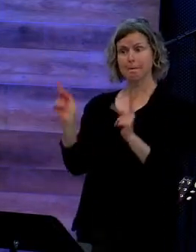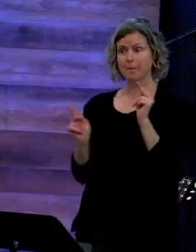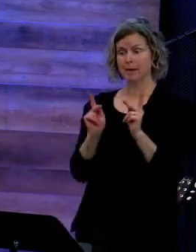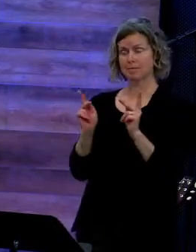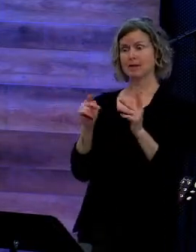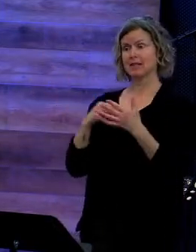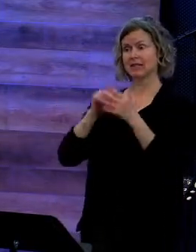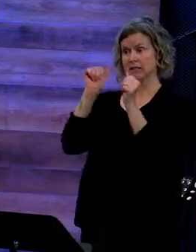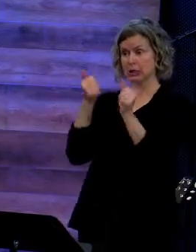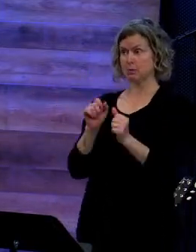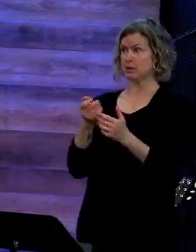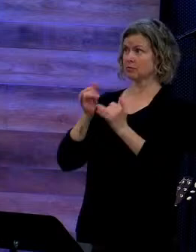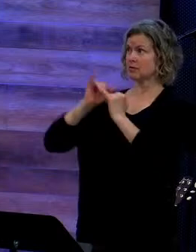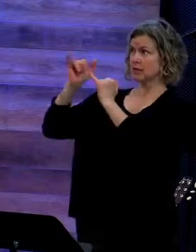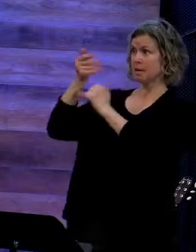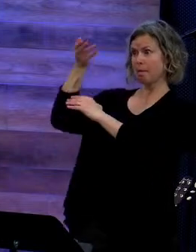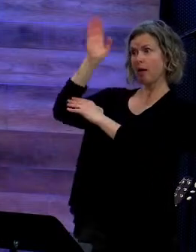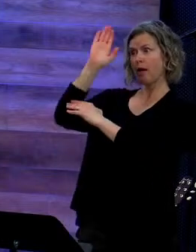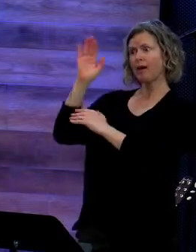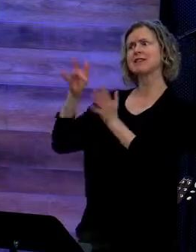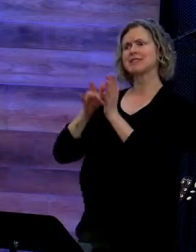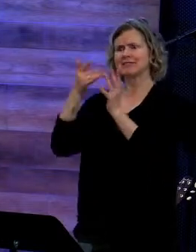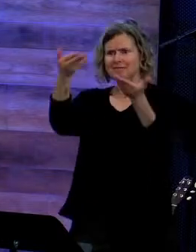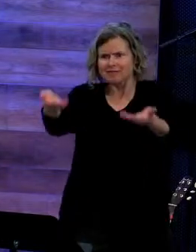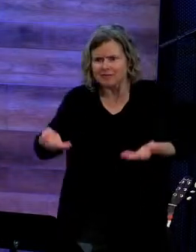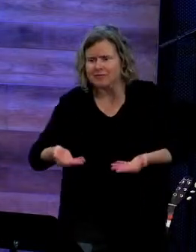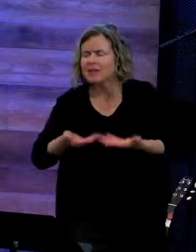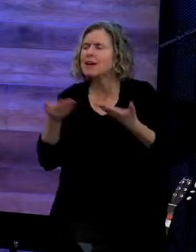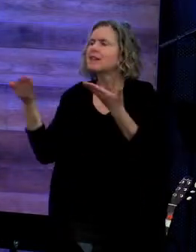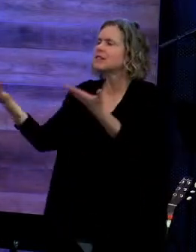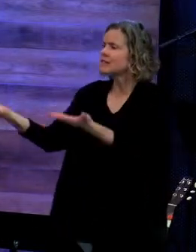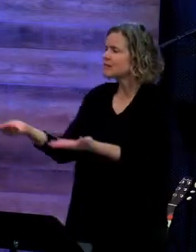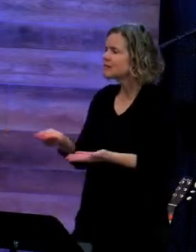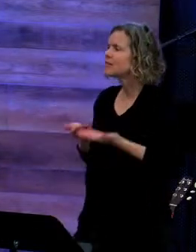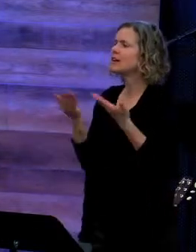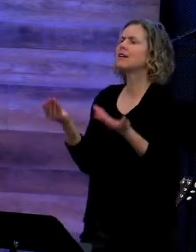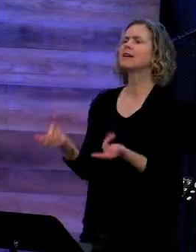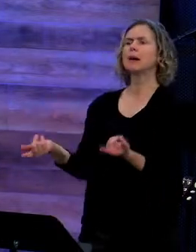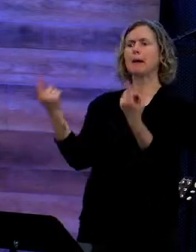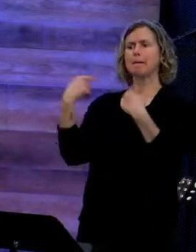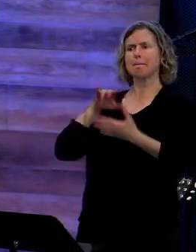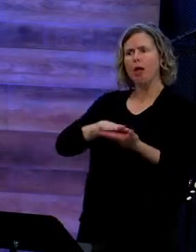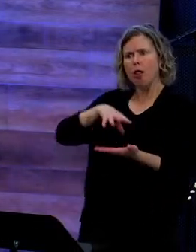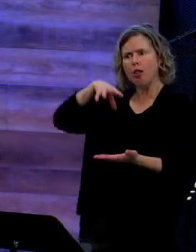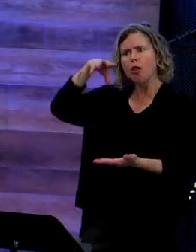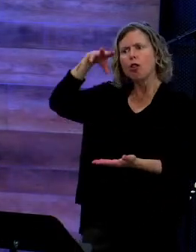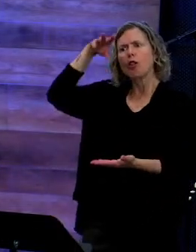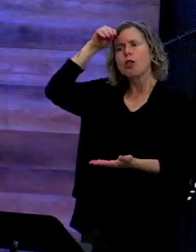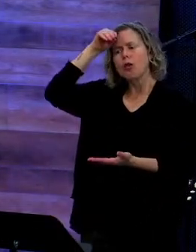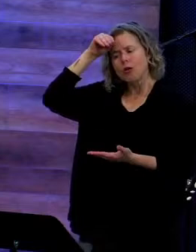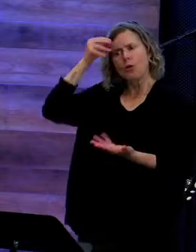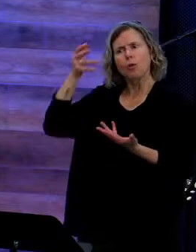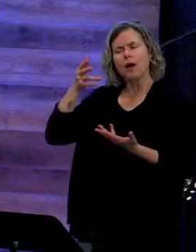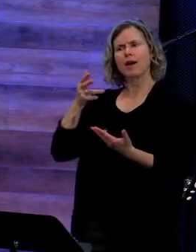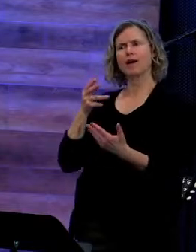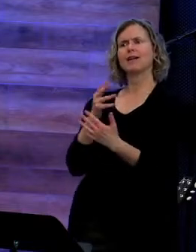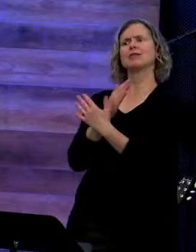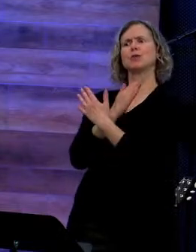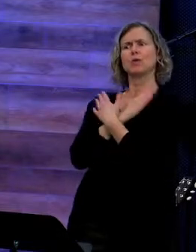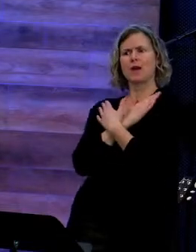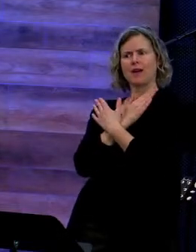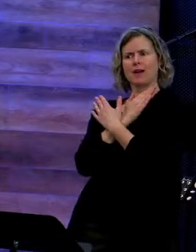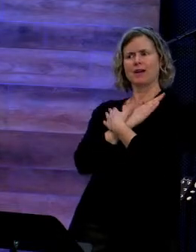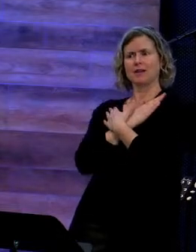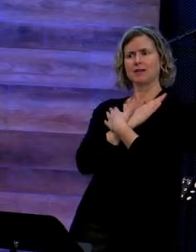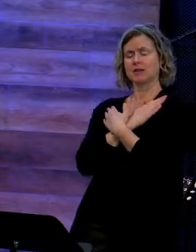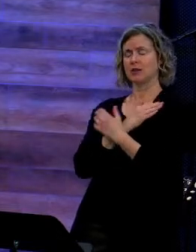in the image of God to come to him and learn how to rest. He's saying, do you want to break the cycle of hurry in your